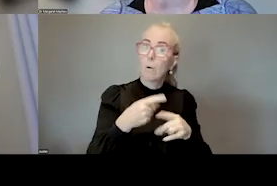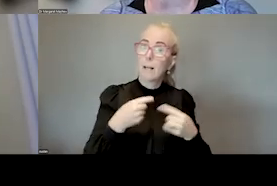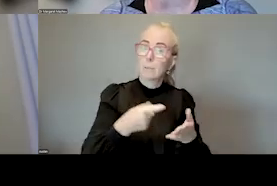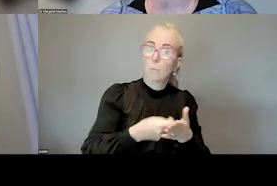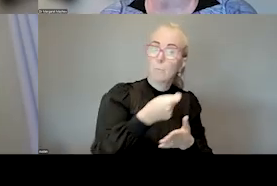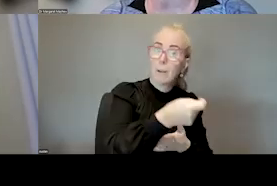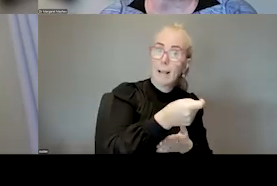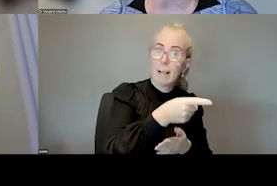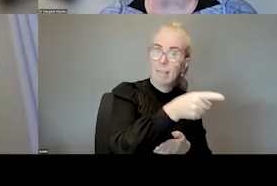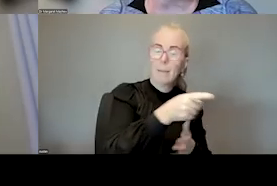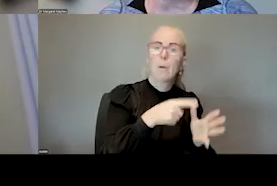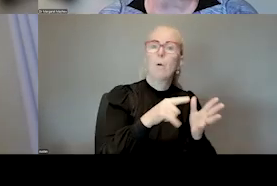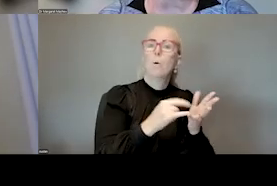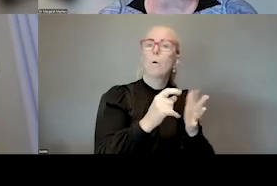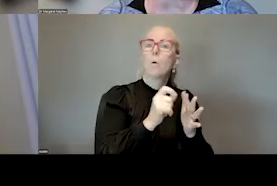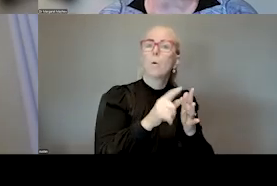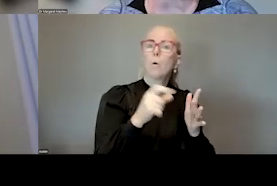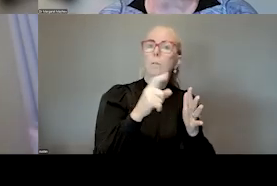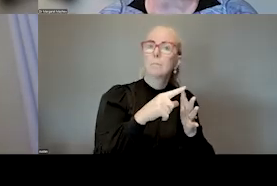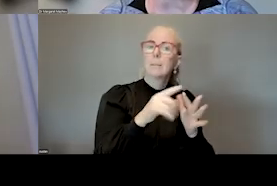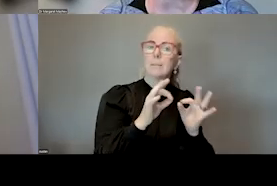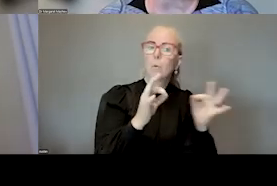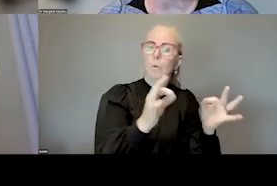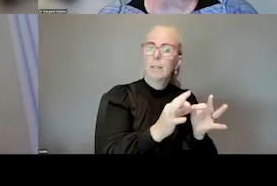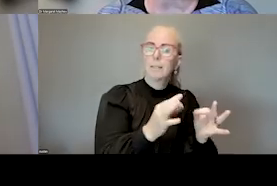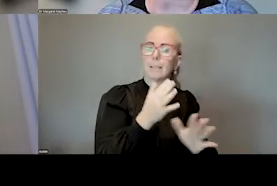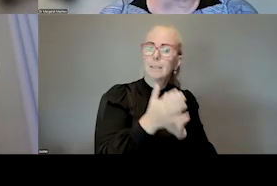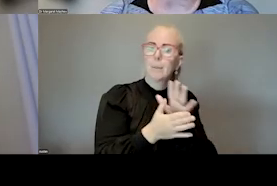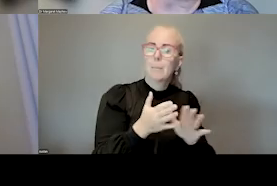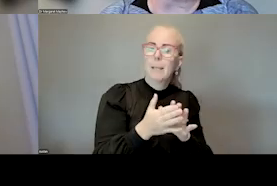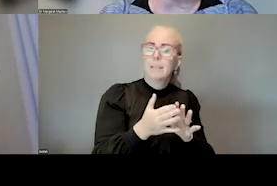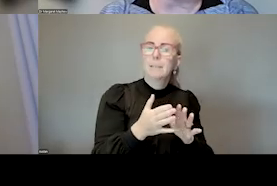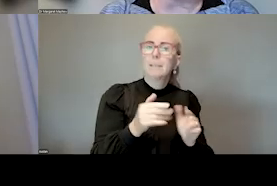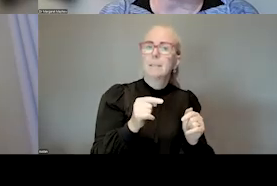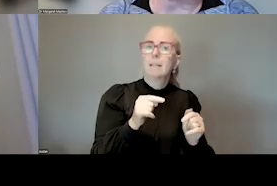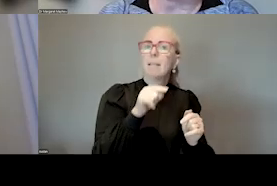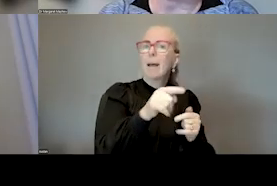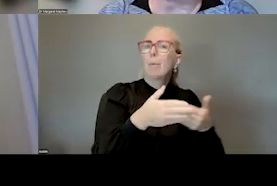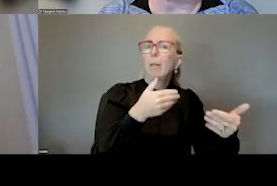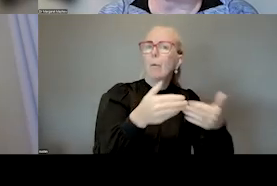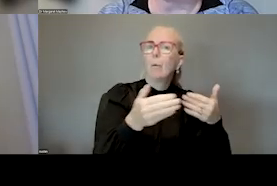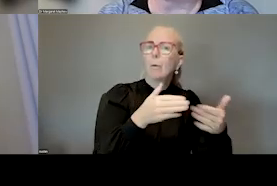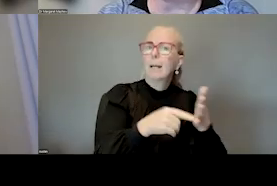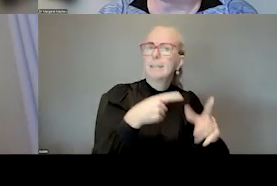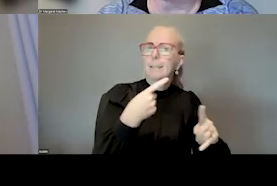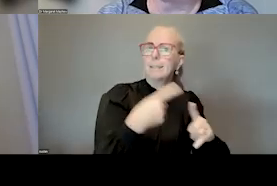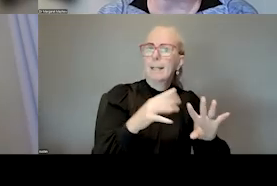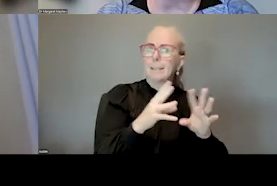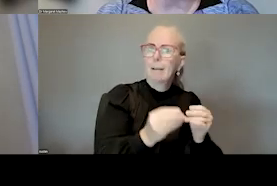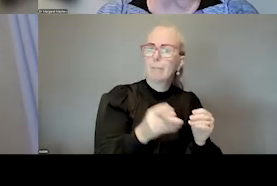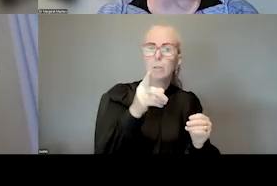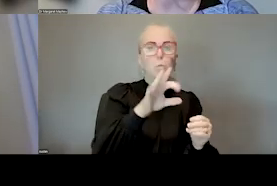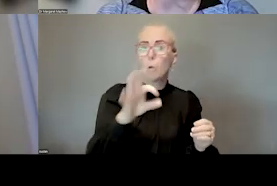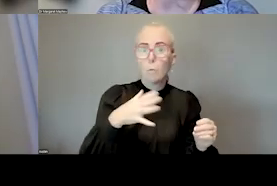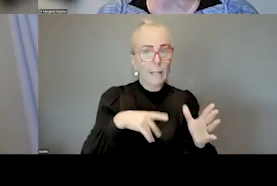fall, so you wouldn't be affected, is what I'm. Yeah, so that's one way of getting around it. But thank Yeah, you for that. And